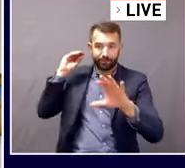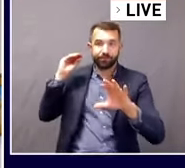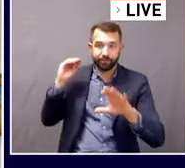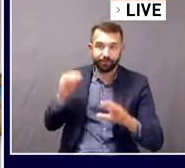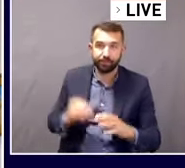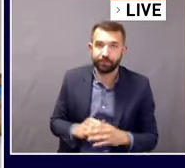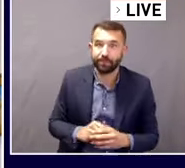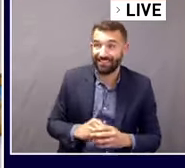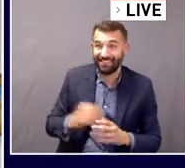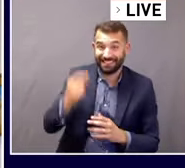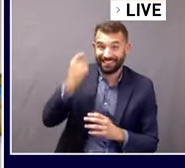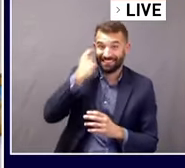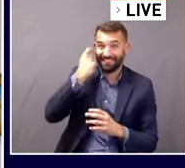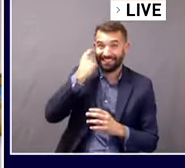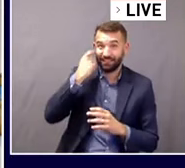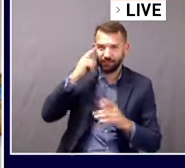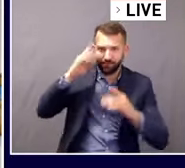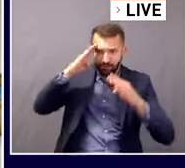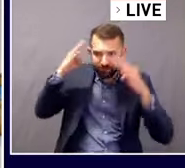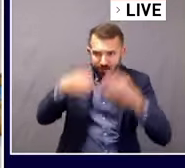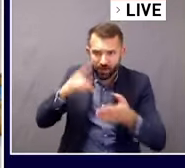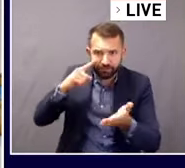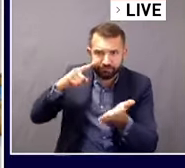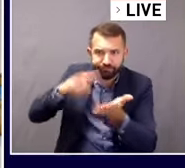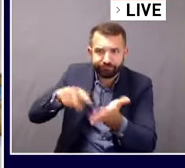it relates to lowering the risk of COVID-19.